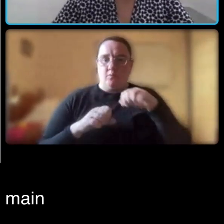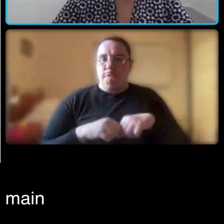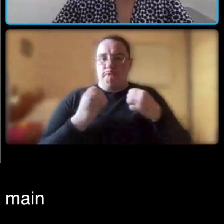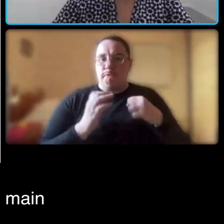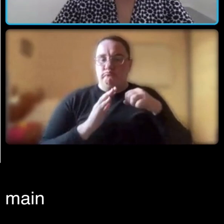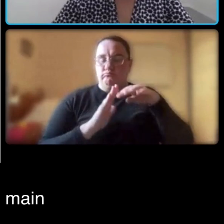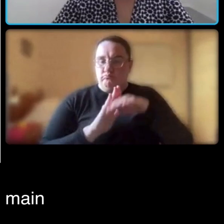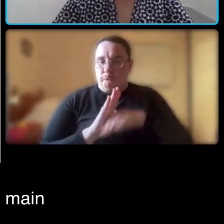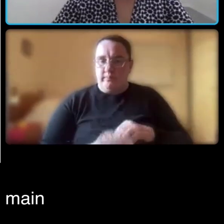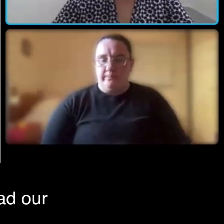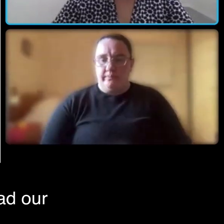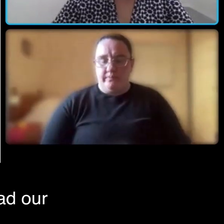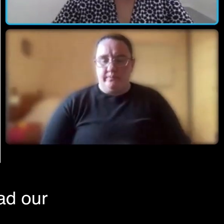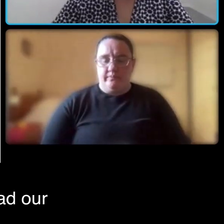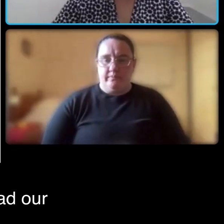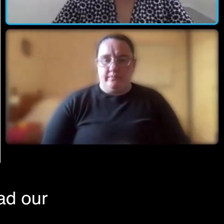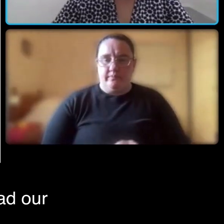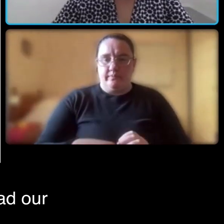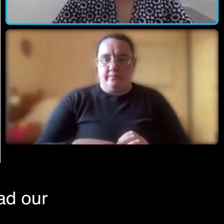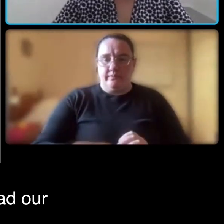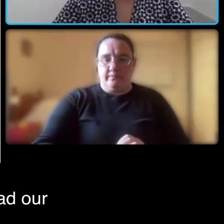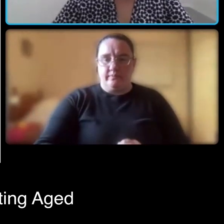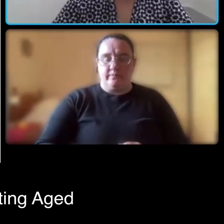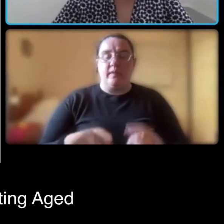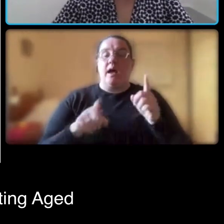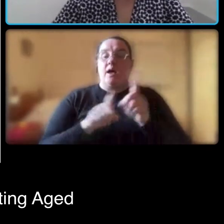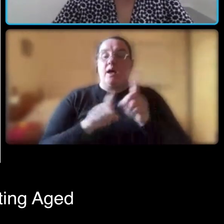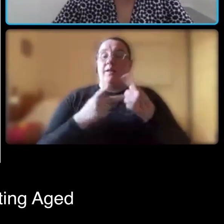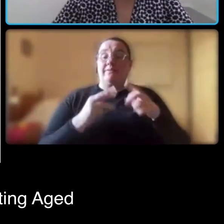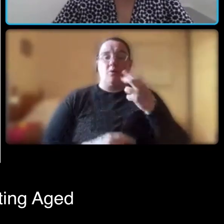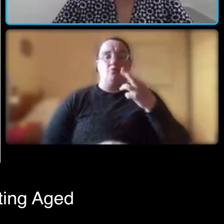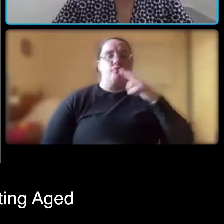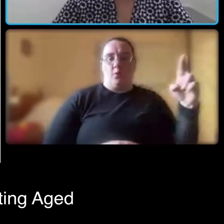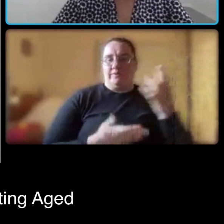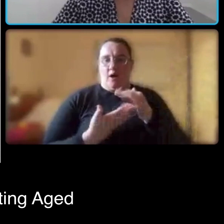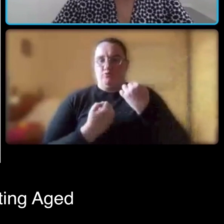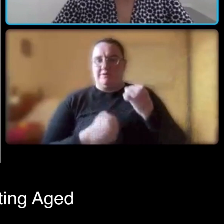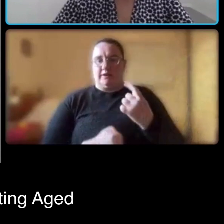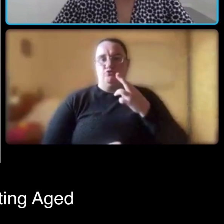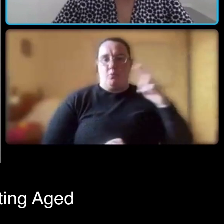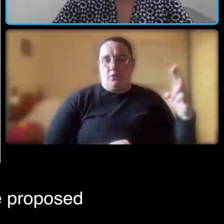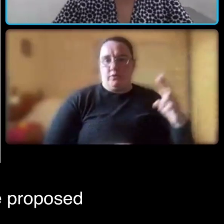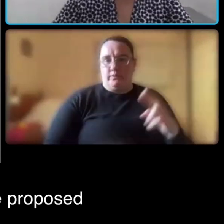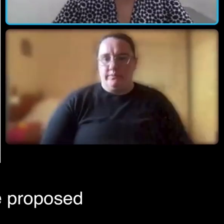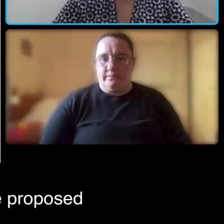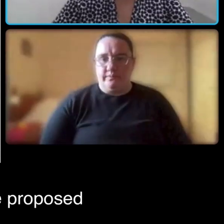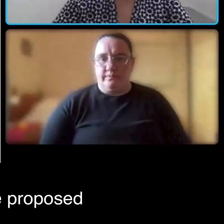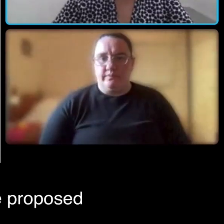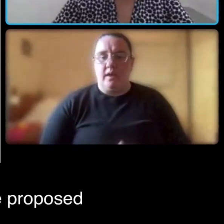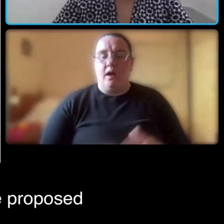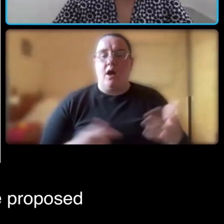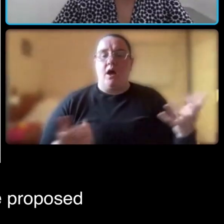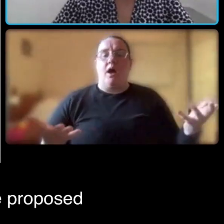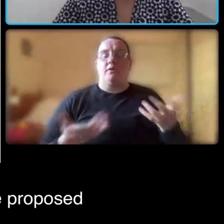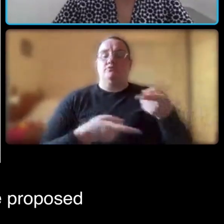the proposed model's main elements, and I also encourage you to read our consultation paper, A New Model for Regulating Aged Care, consultation